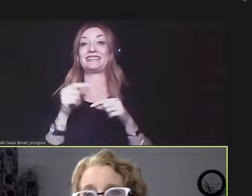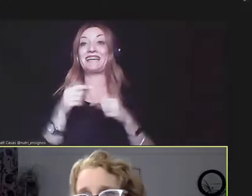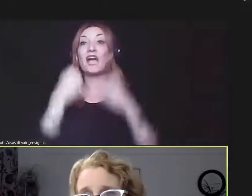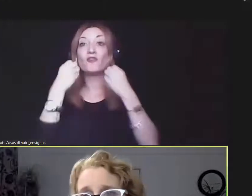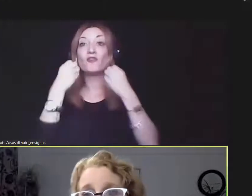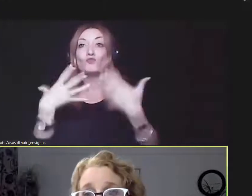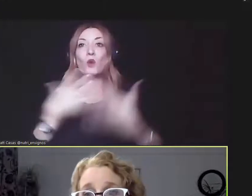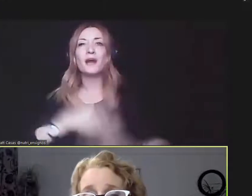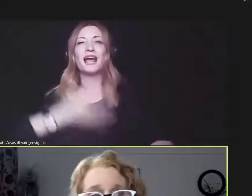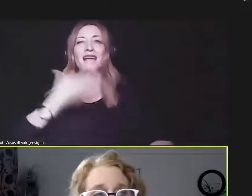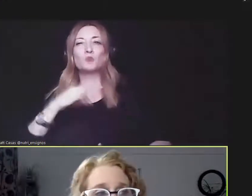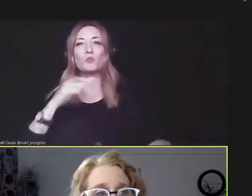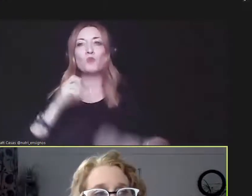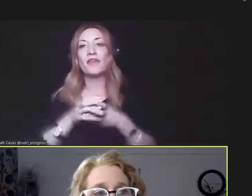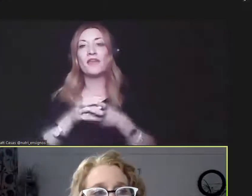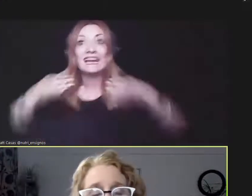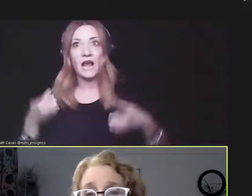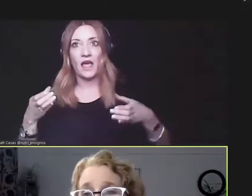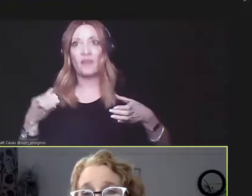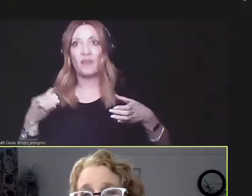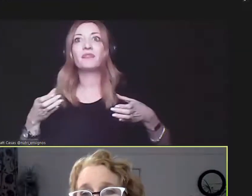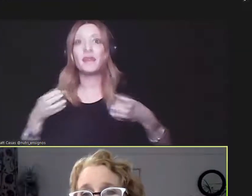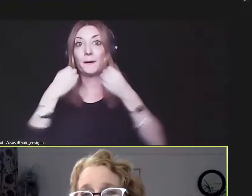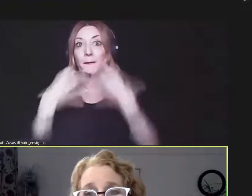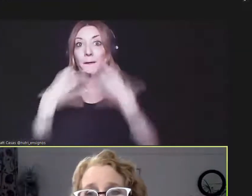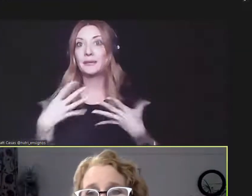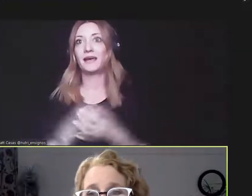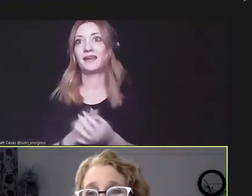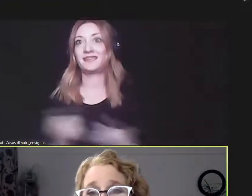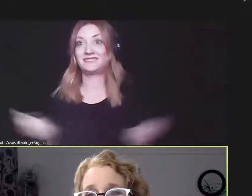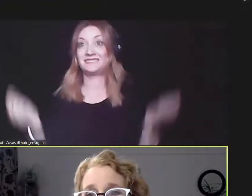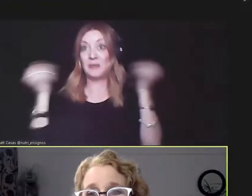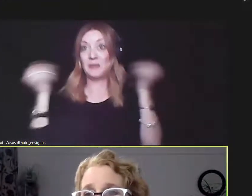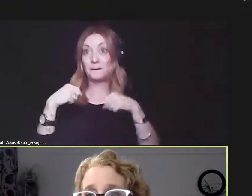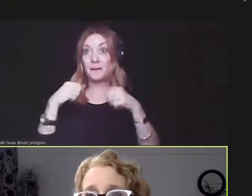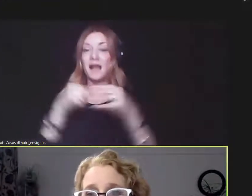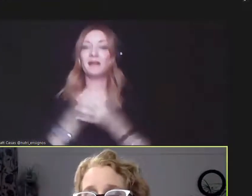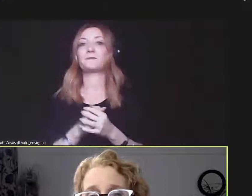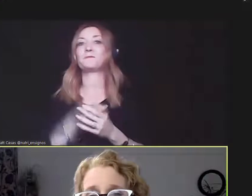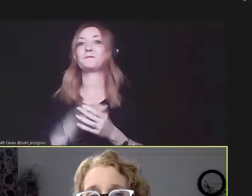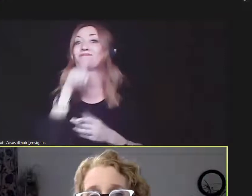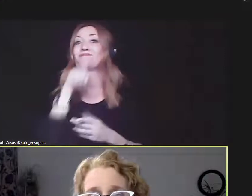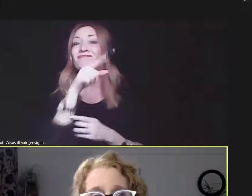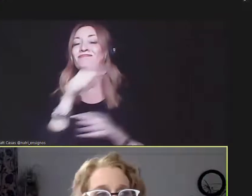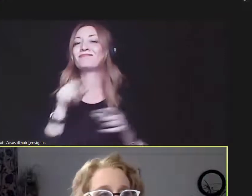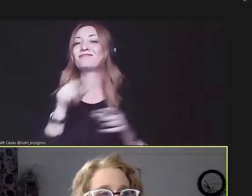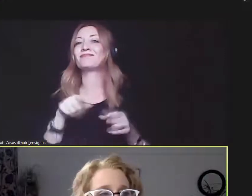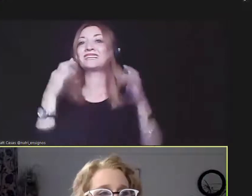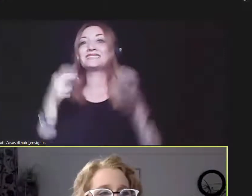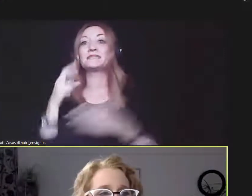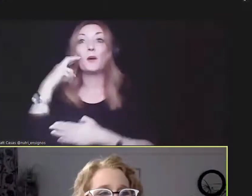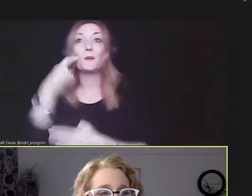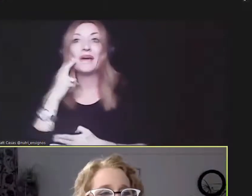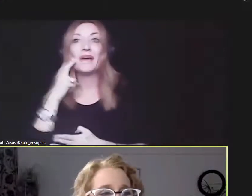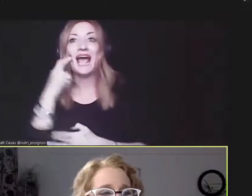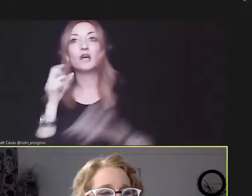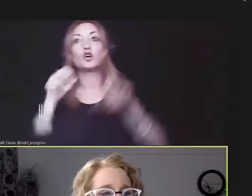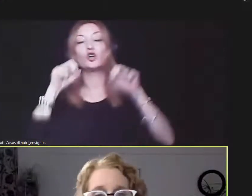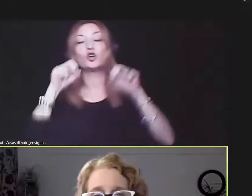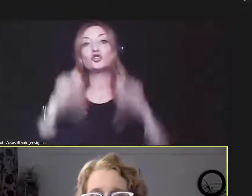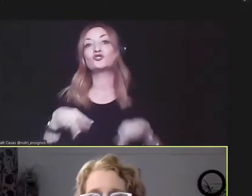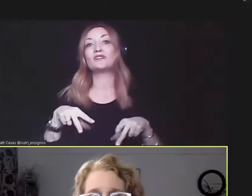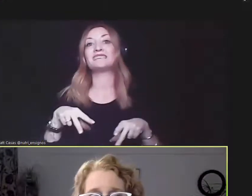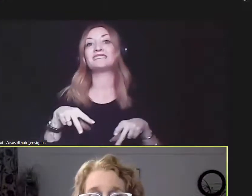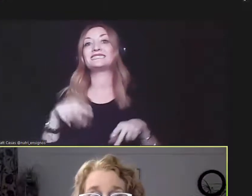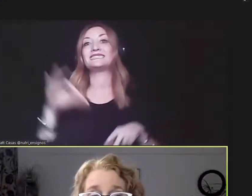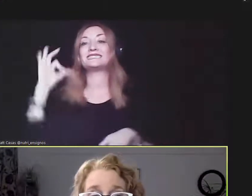This product will really boost your mood and just general well-being all around. So it's a good